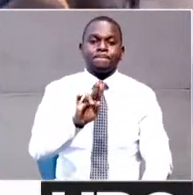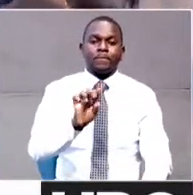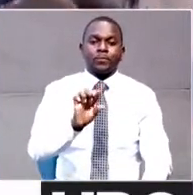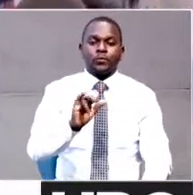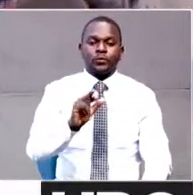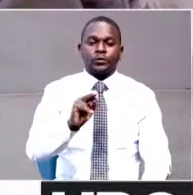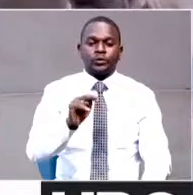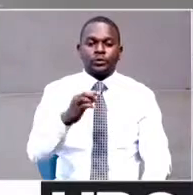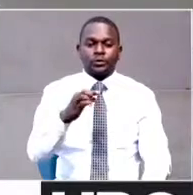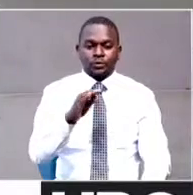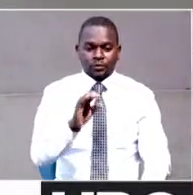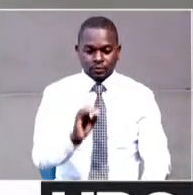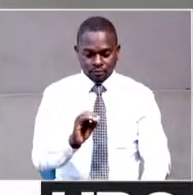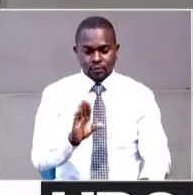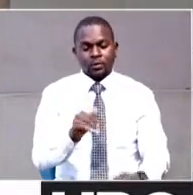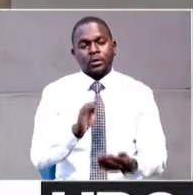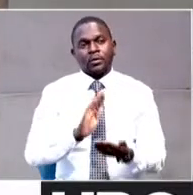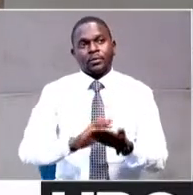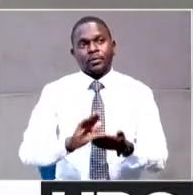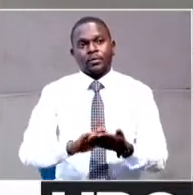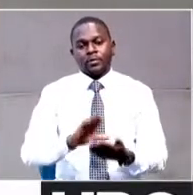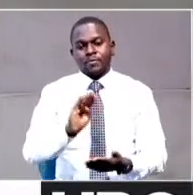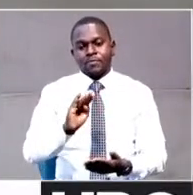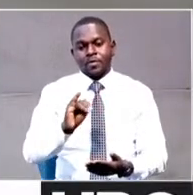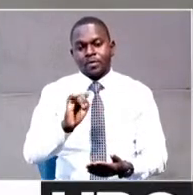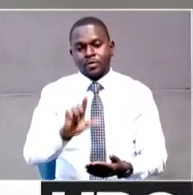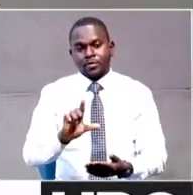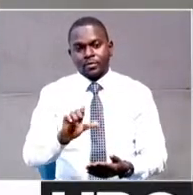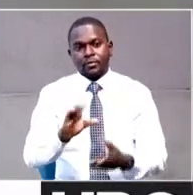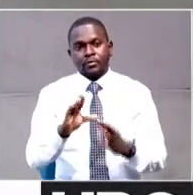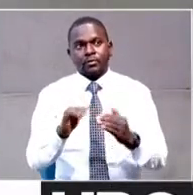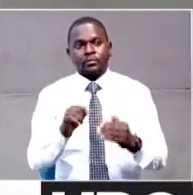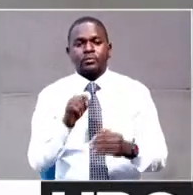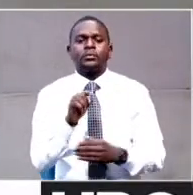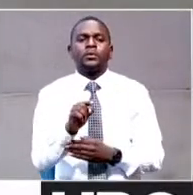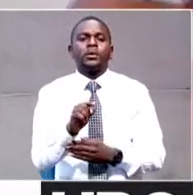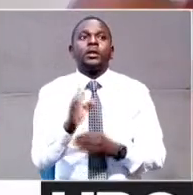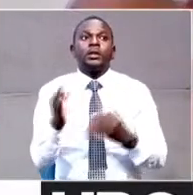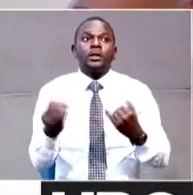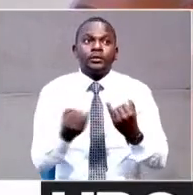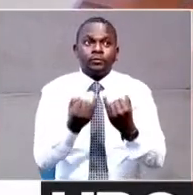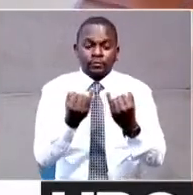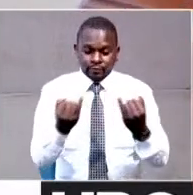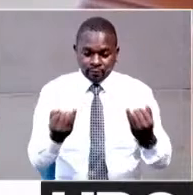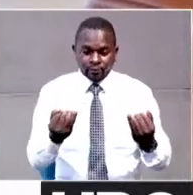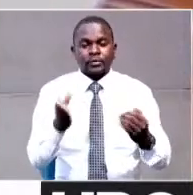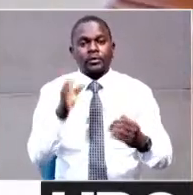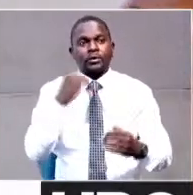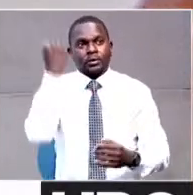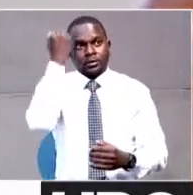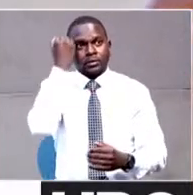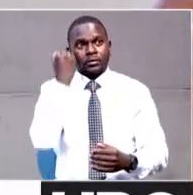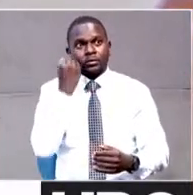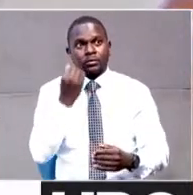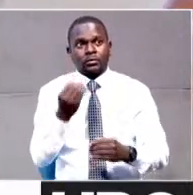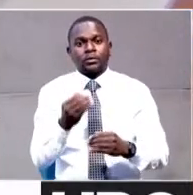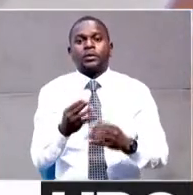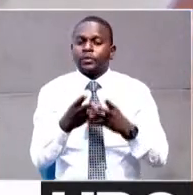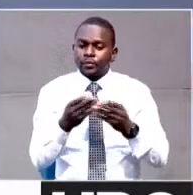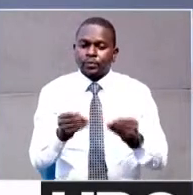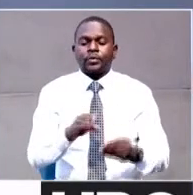Susan Namakula Nantaba pleaded for bail through their lawyer, Ronald Rohindi, who informed court that the accused will not skip